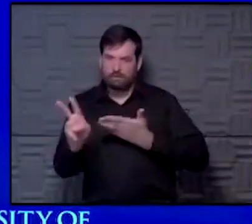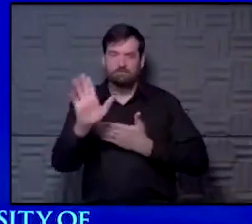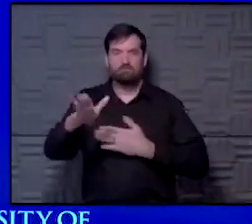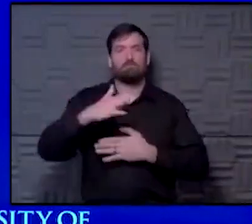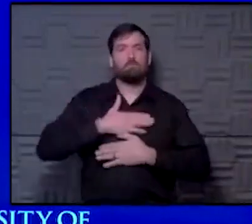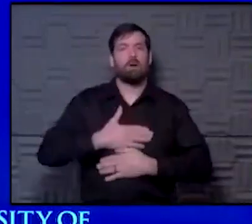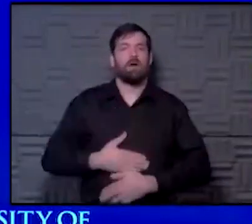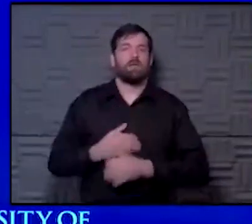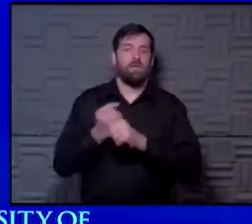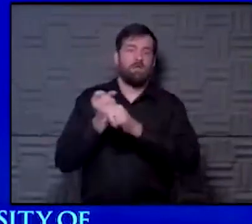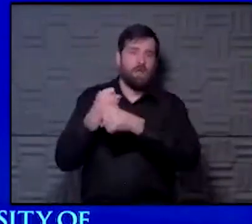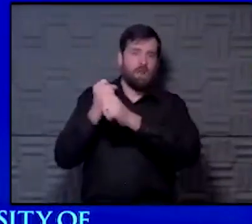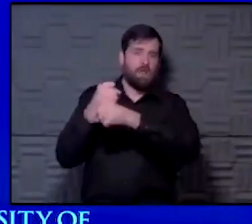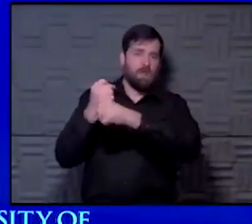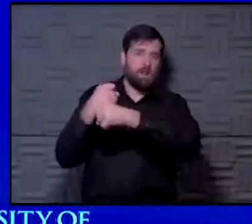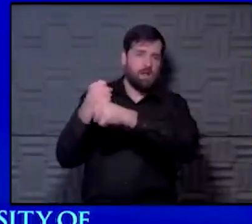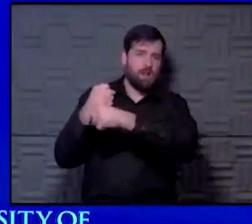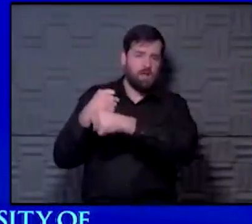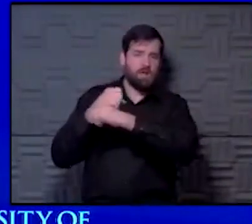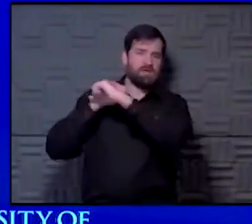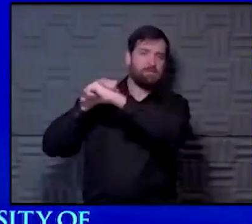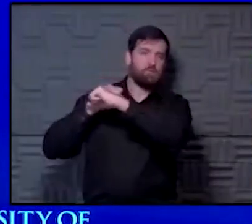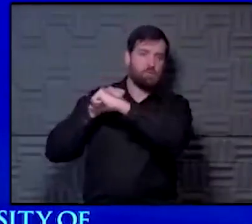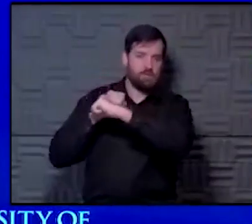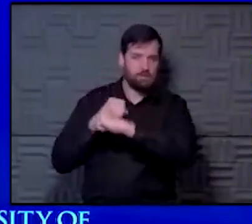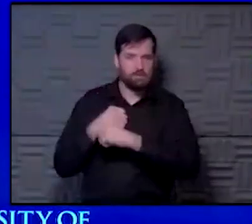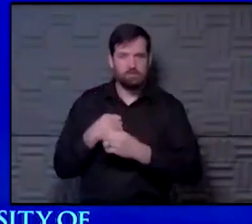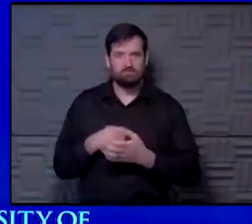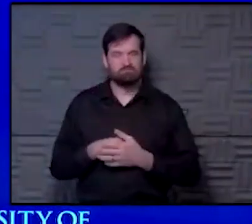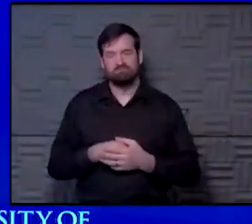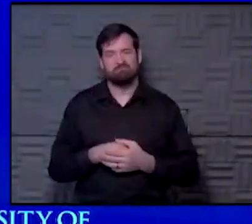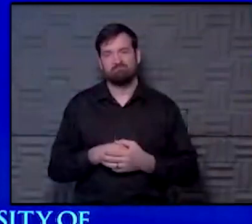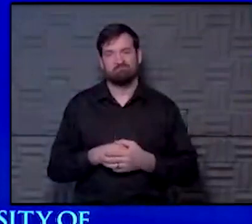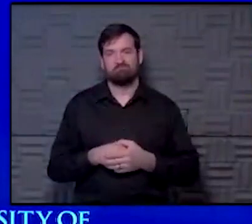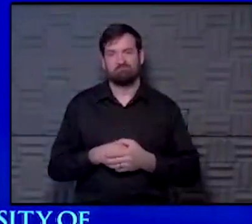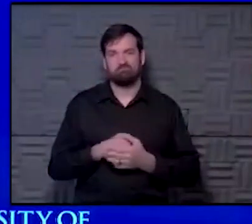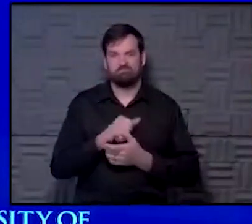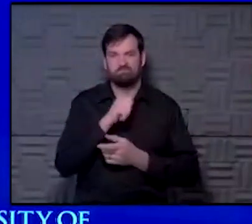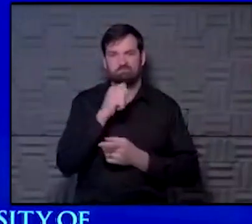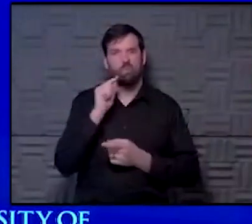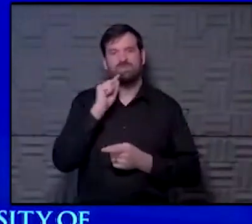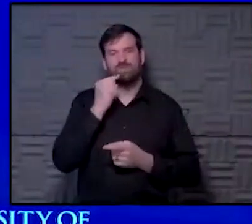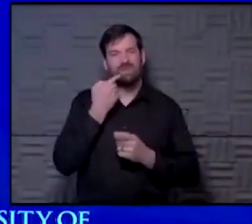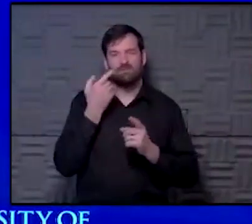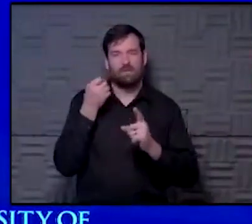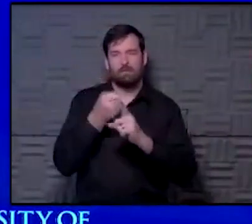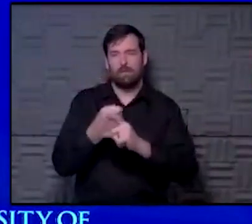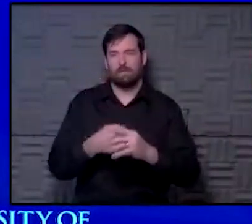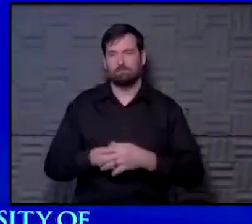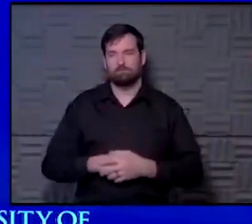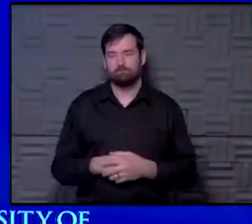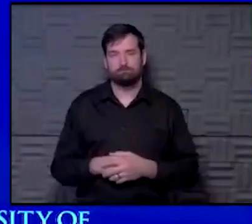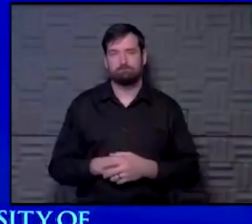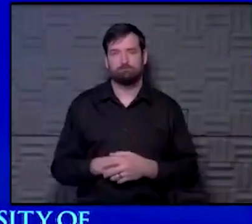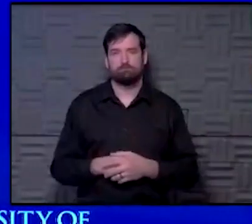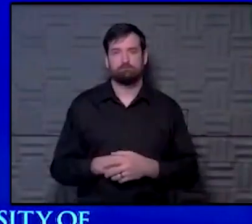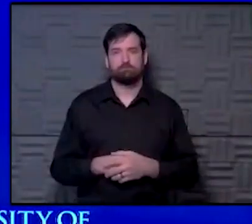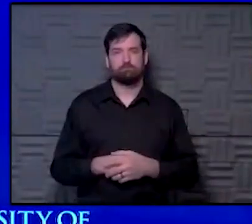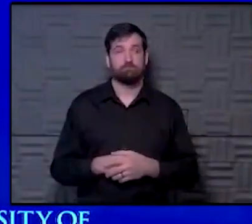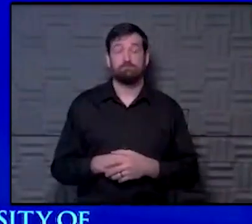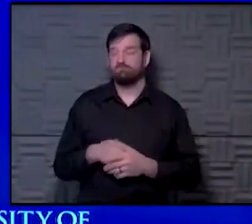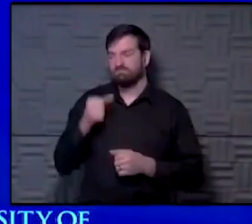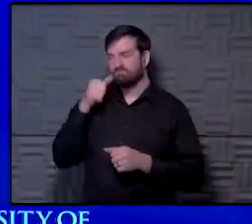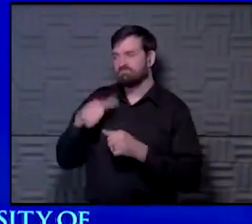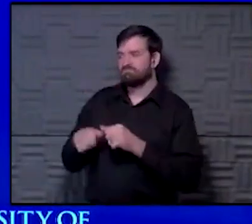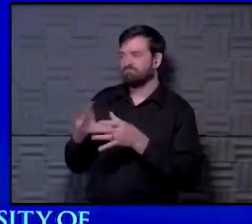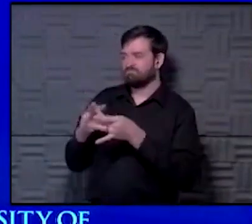sort of manufacturing all the immunity that it's going to is probably not likely to have a significant impact. I remember you